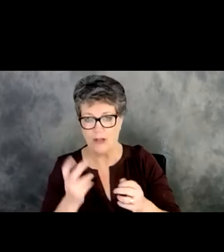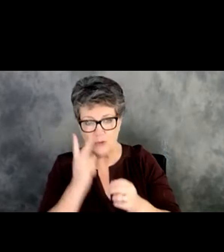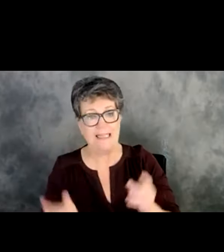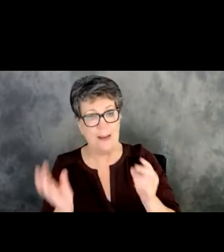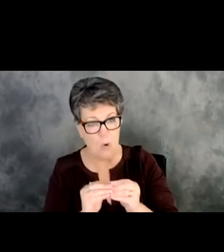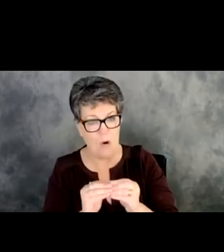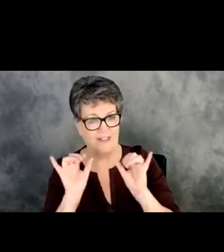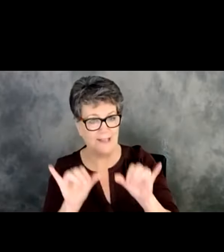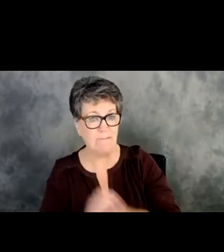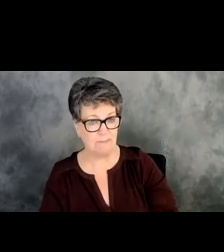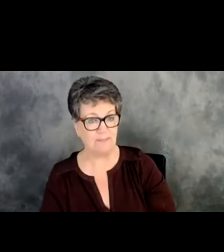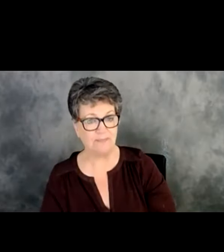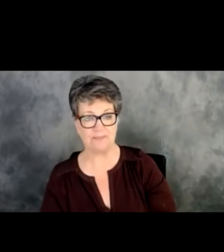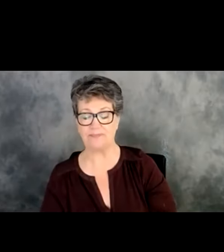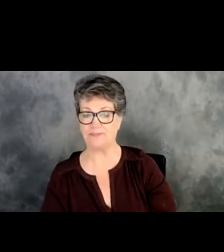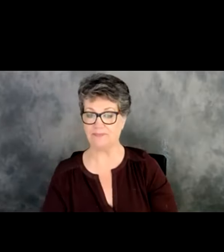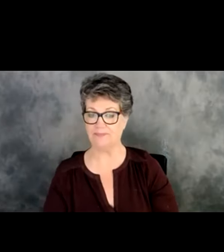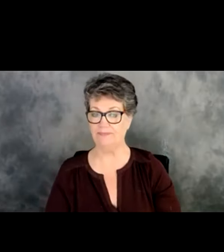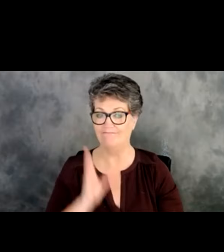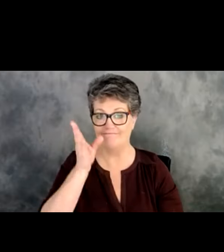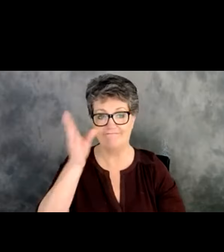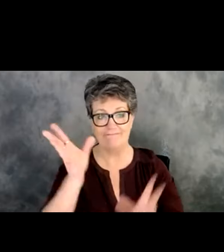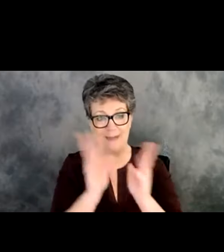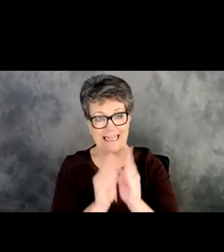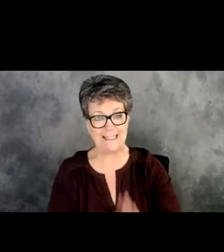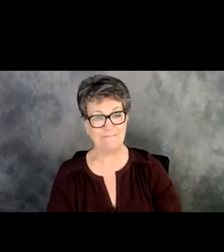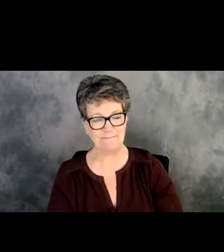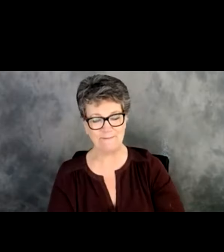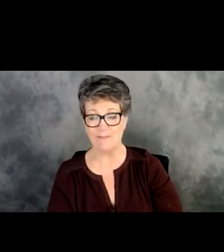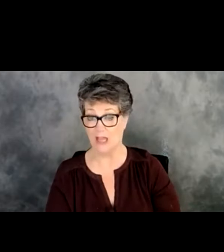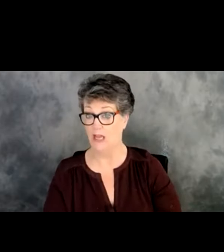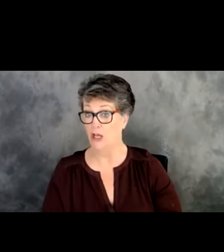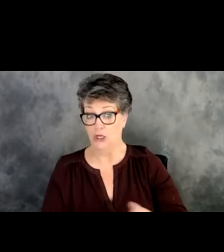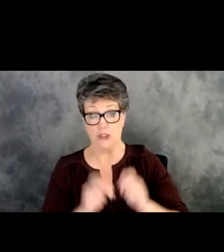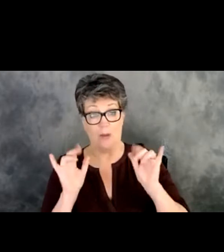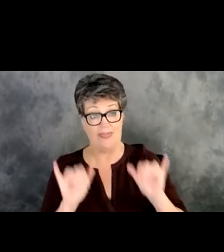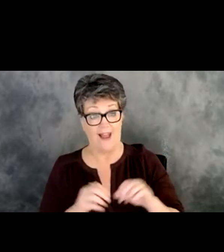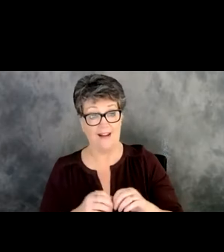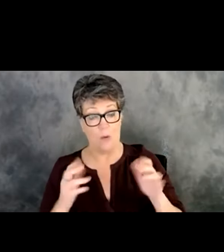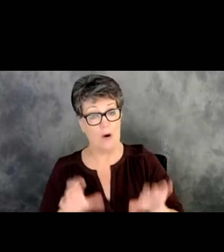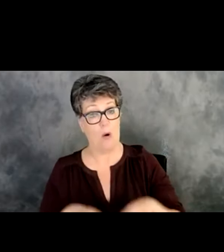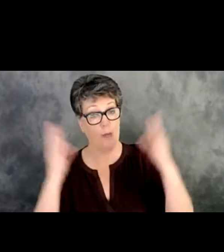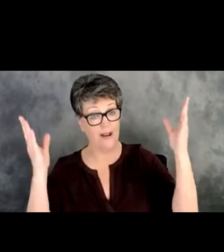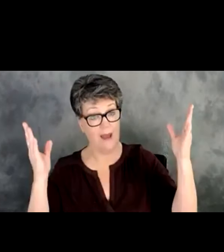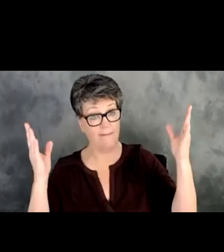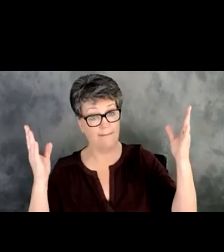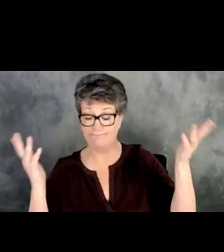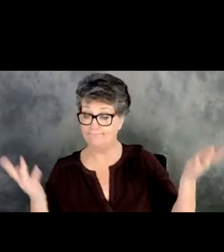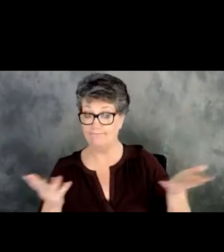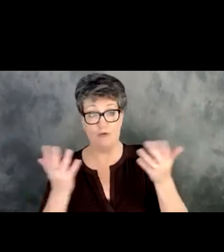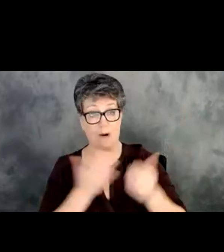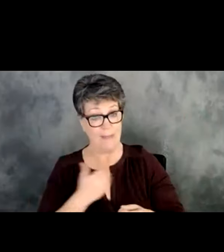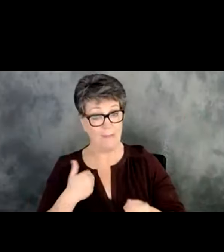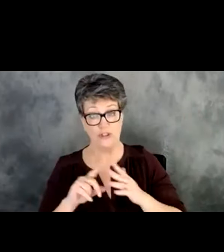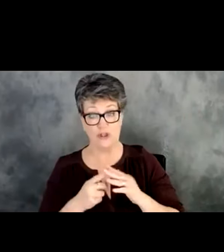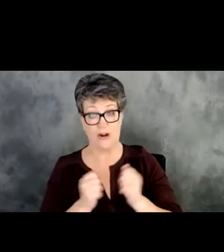of that in upcoming meetings as well. So with that, I'd like to open it up for members, starting